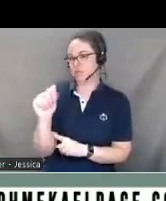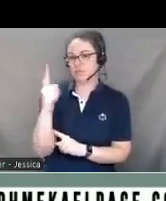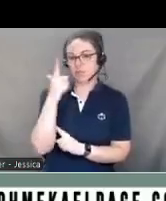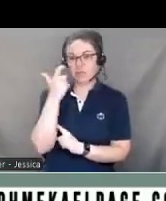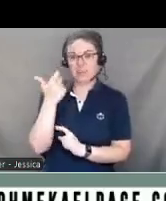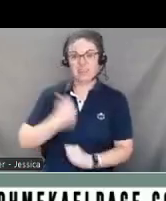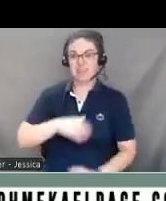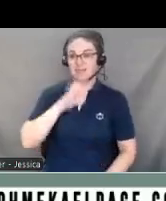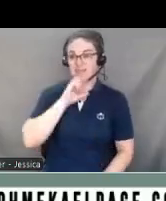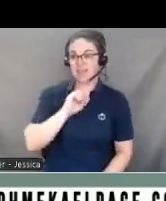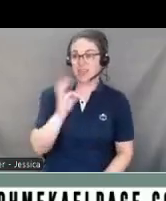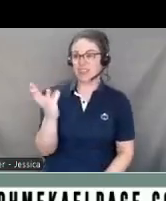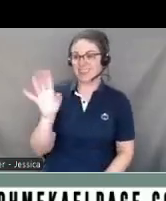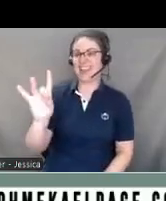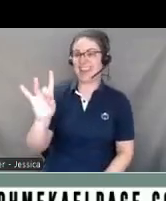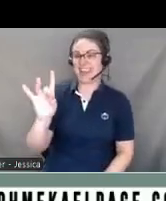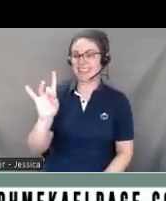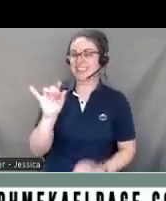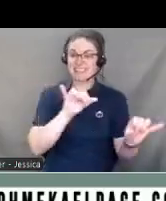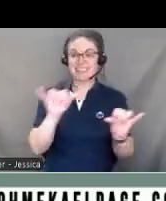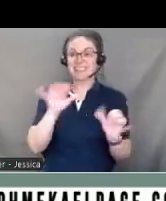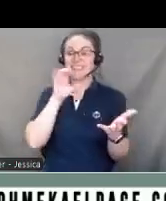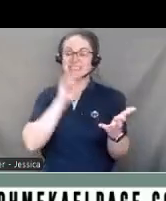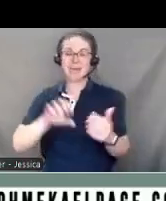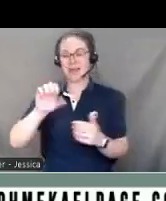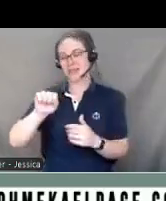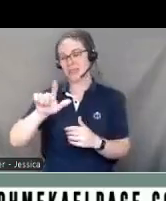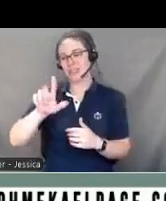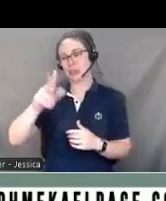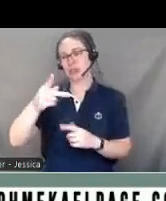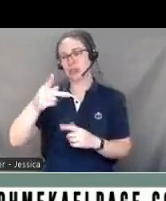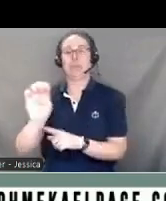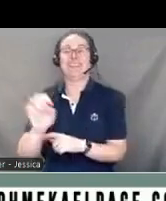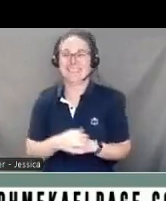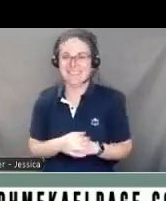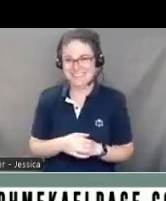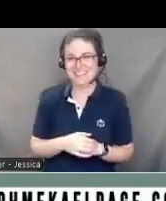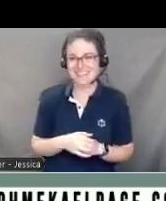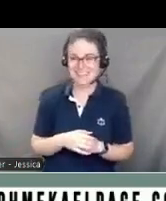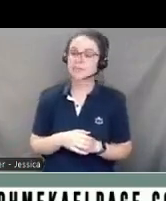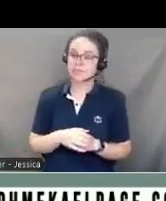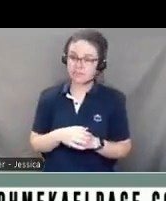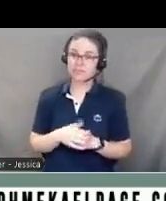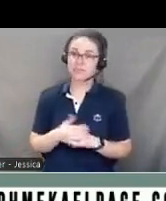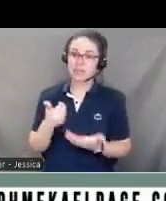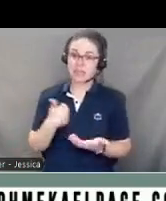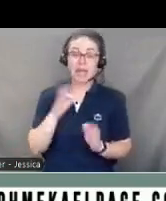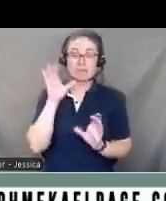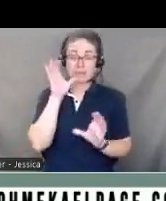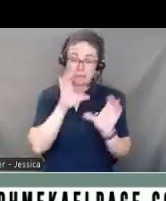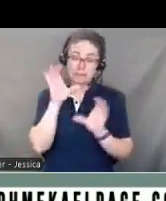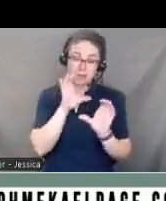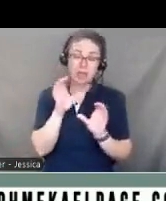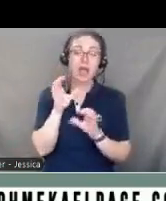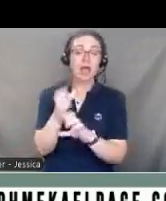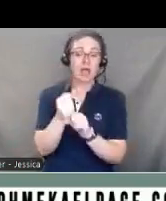58 years old. I'm the same age as the Slurpee. But And I've been looking, I got help